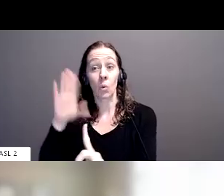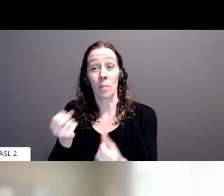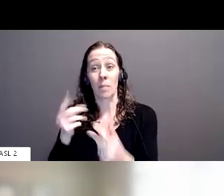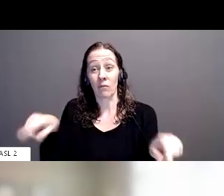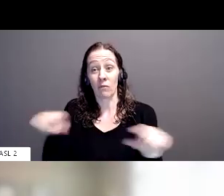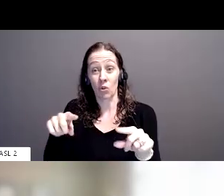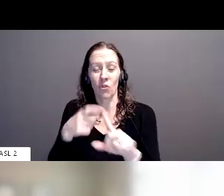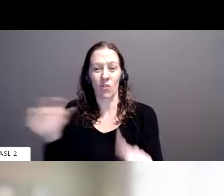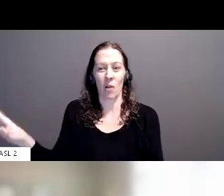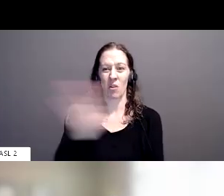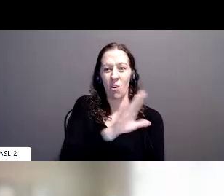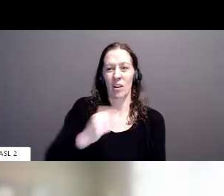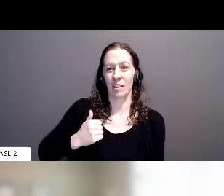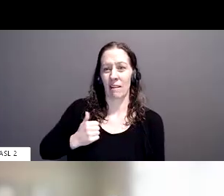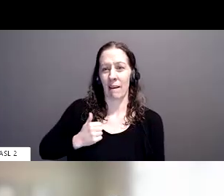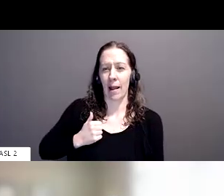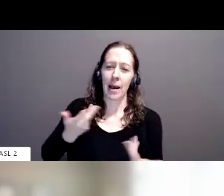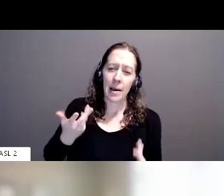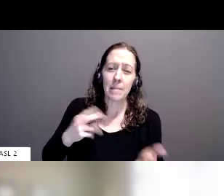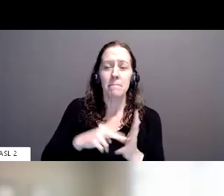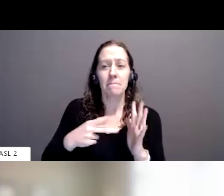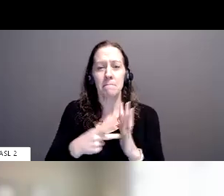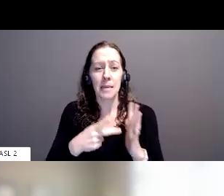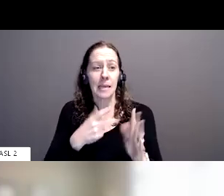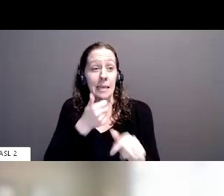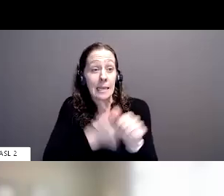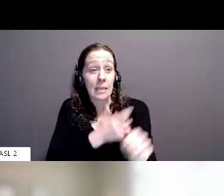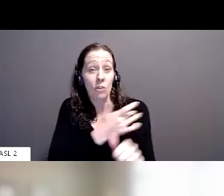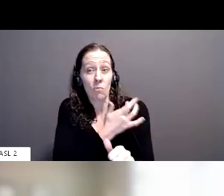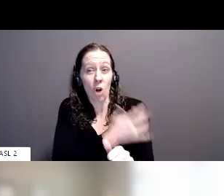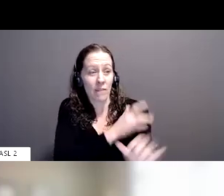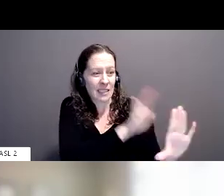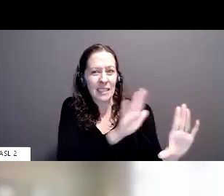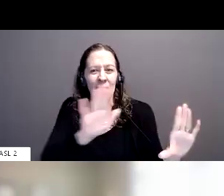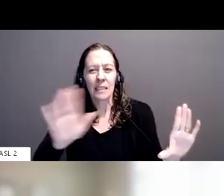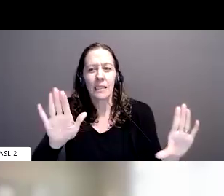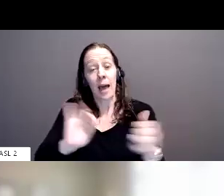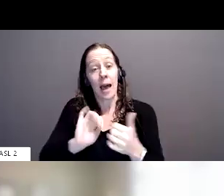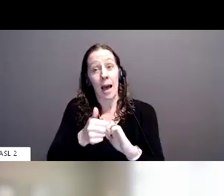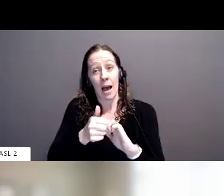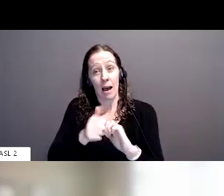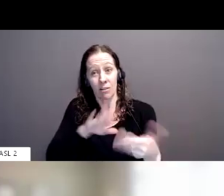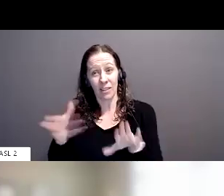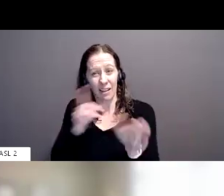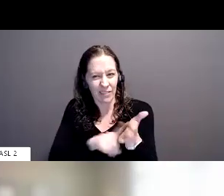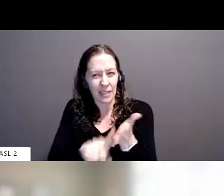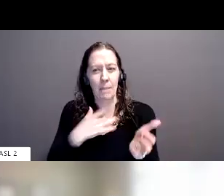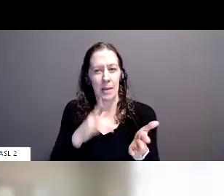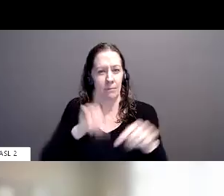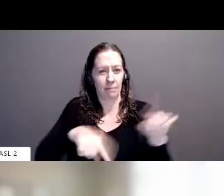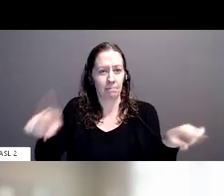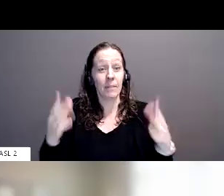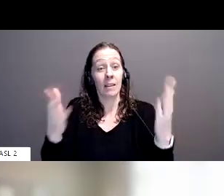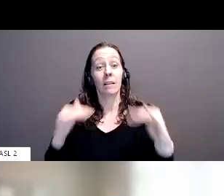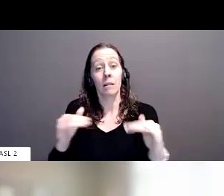as death investigation systems will vary from province to province. And then we'll go into a bit of the mandate, mission,